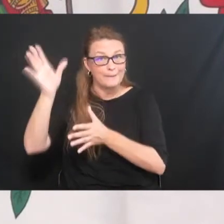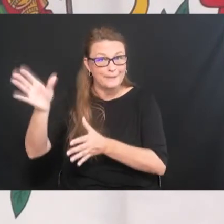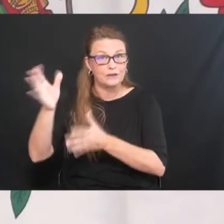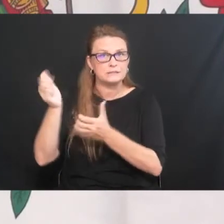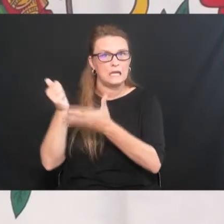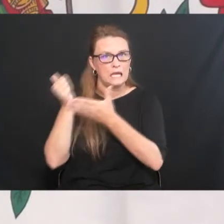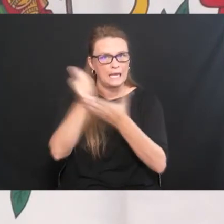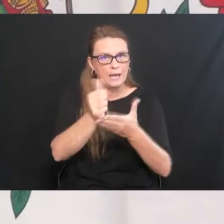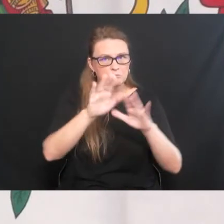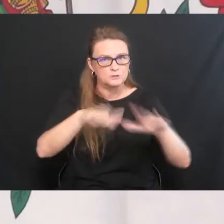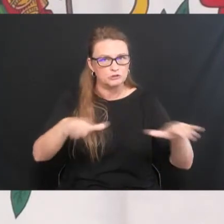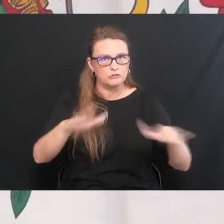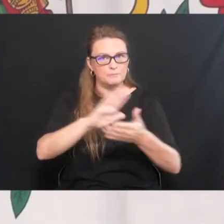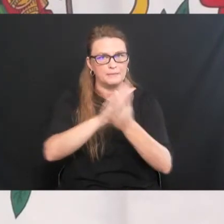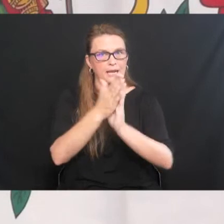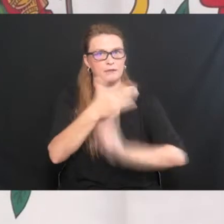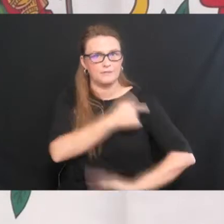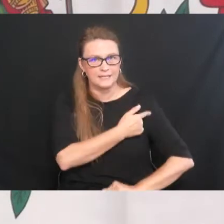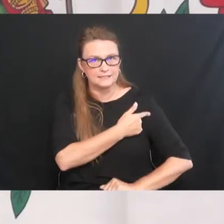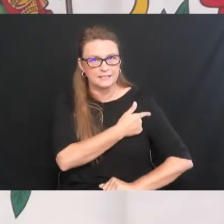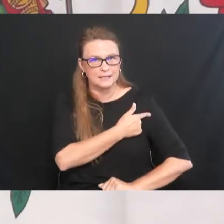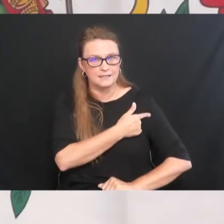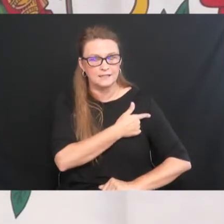these kids vaccinated. I am telling you